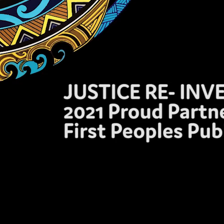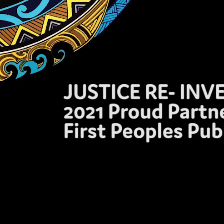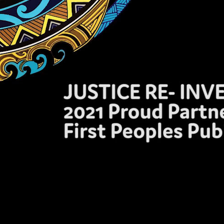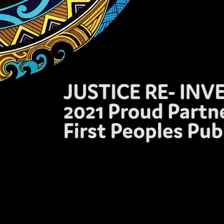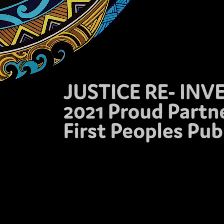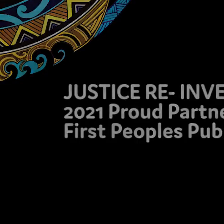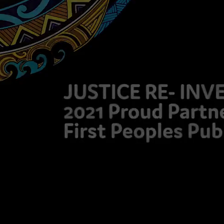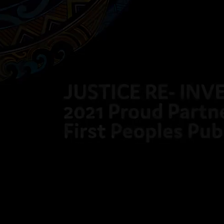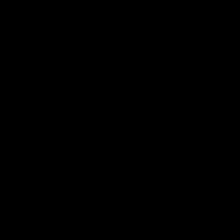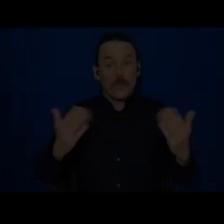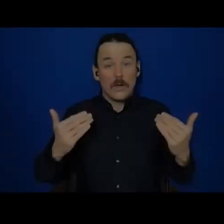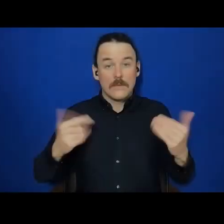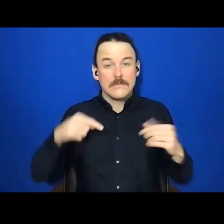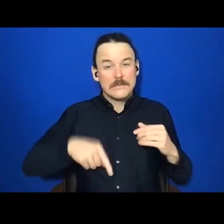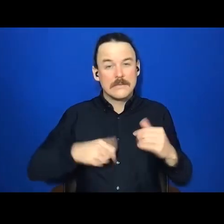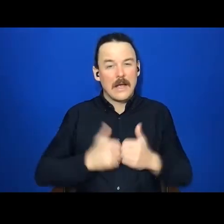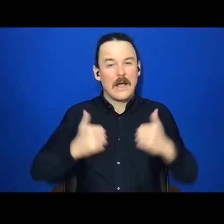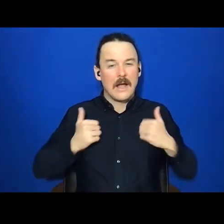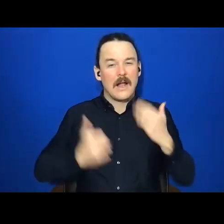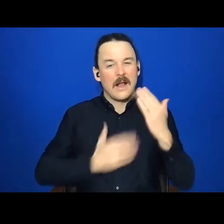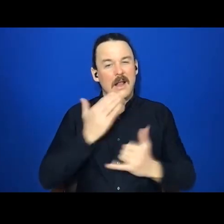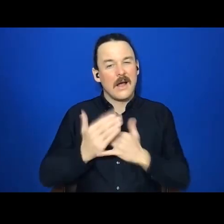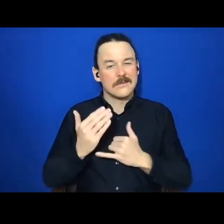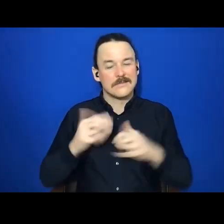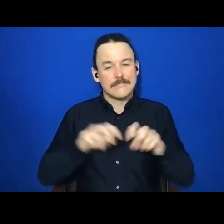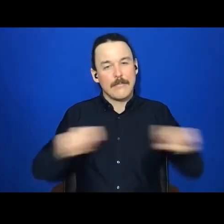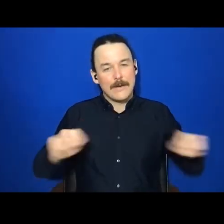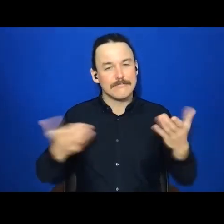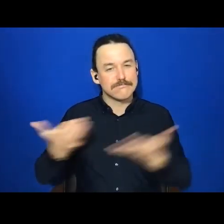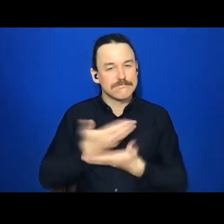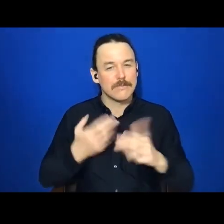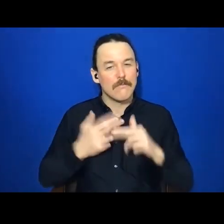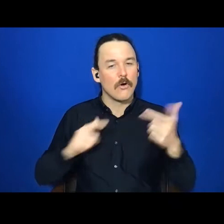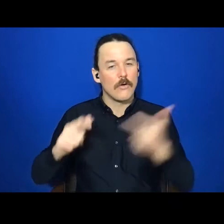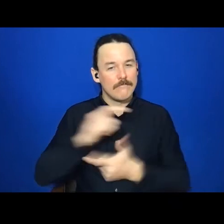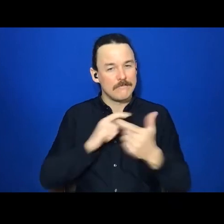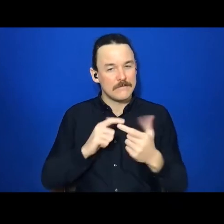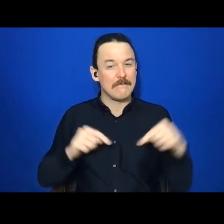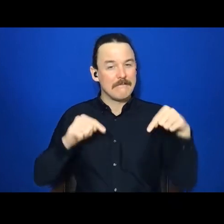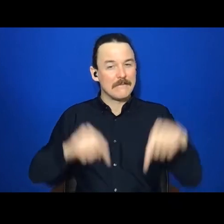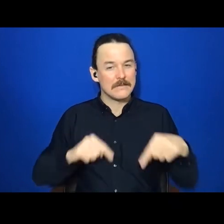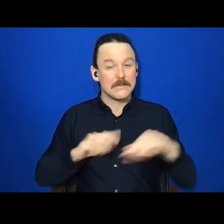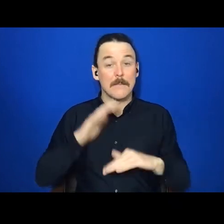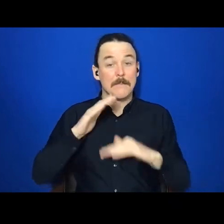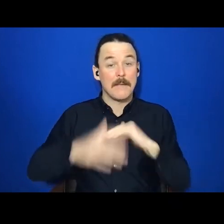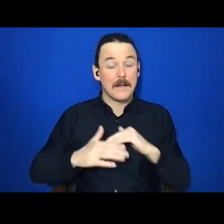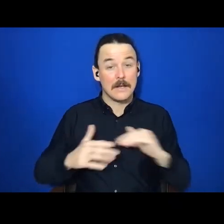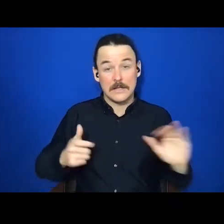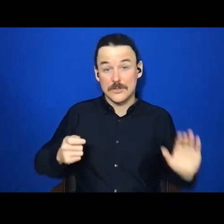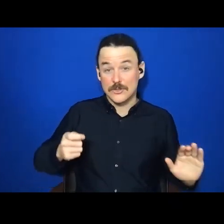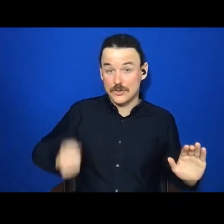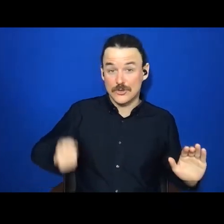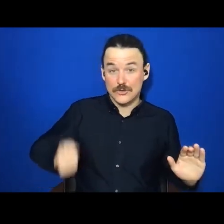Welcome to our last panel discussion for the conference, and this one is on the subject of justice reinvestment, and it's an all